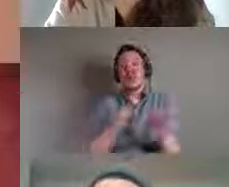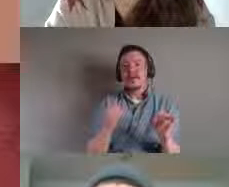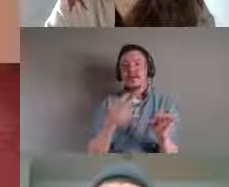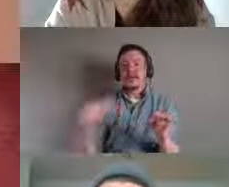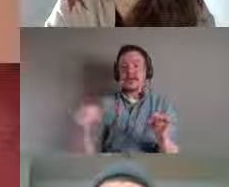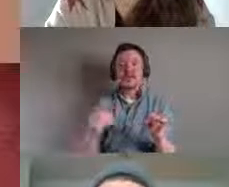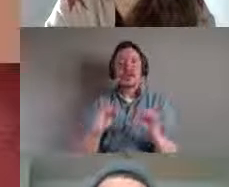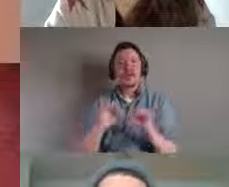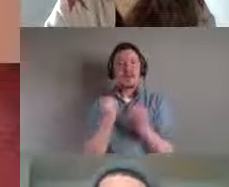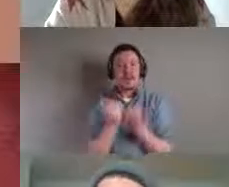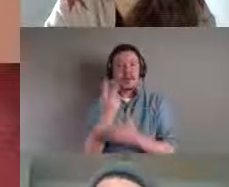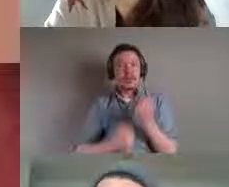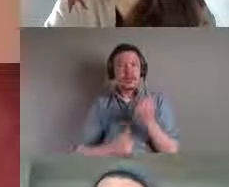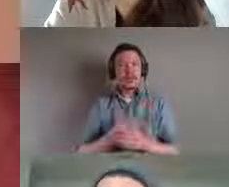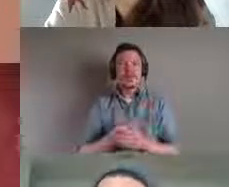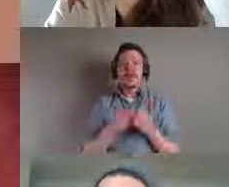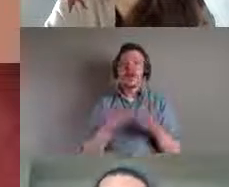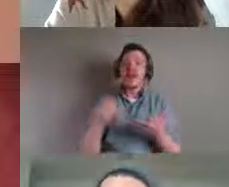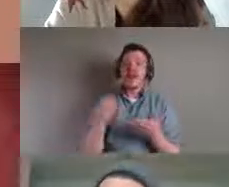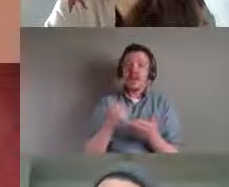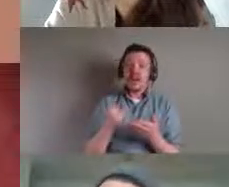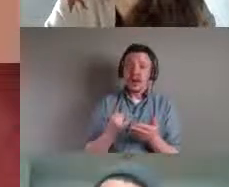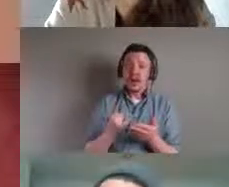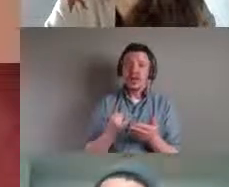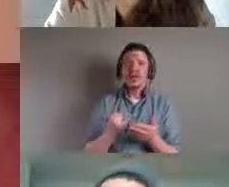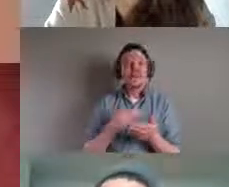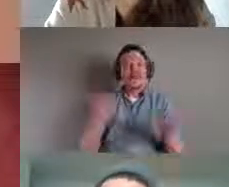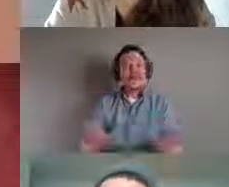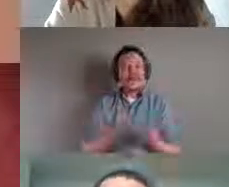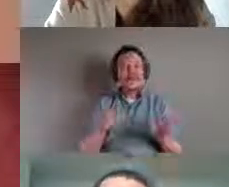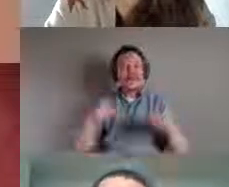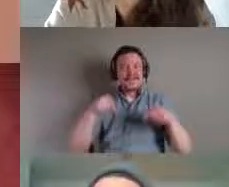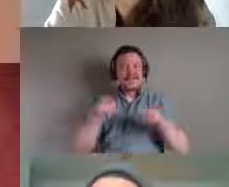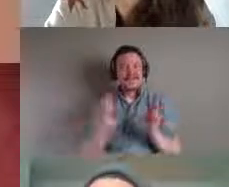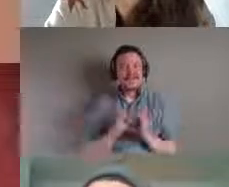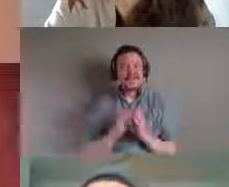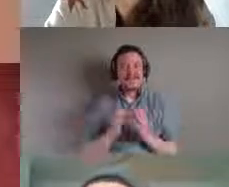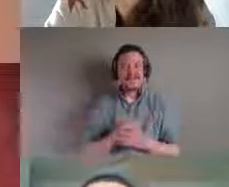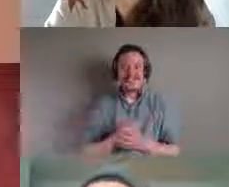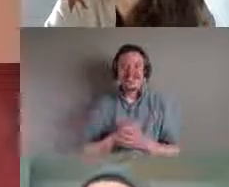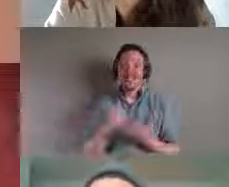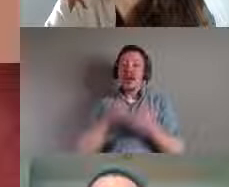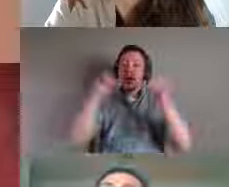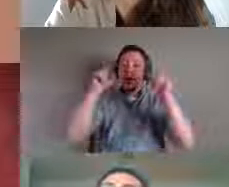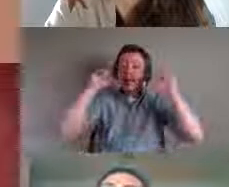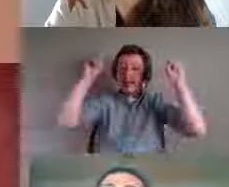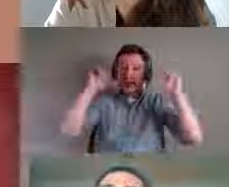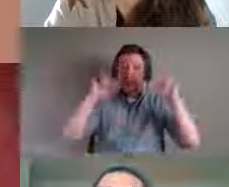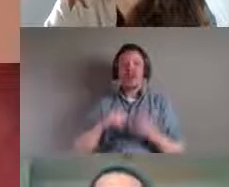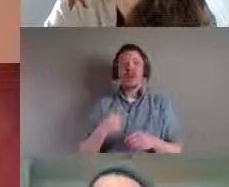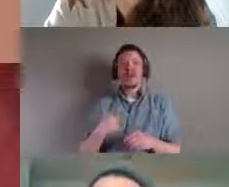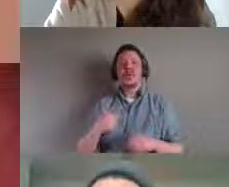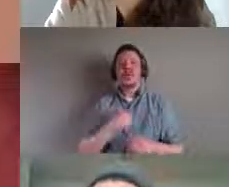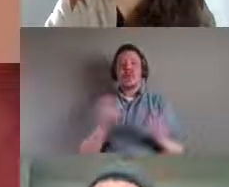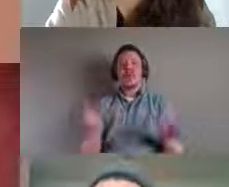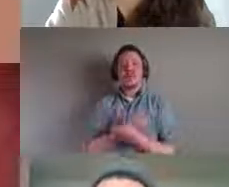arts organizations. Public art, which is what we're here for today. We do arts education. We helped facilitate